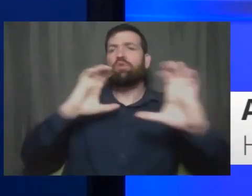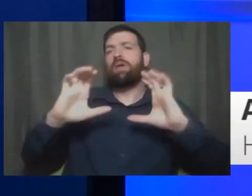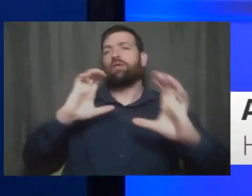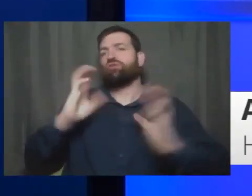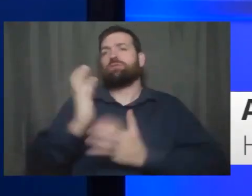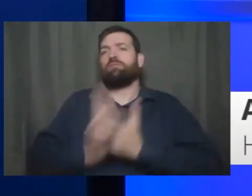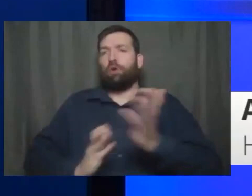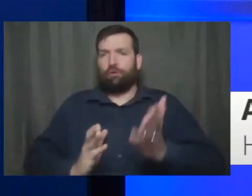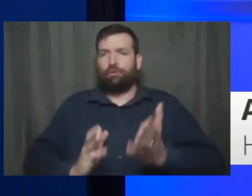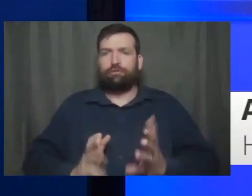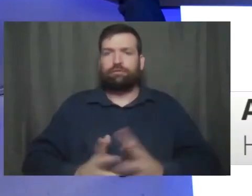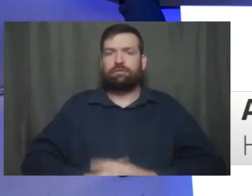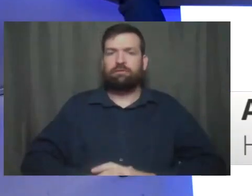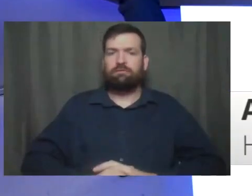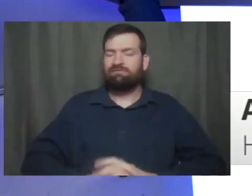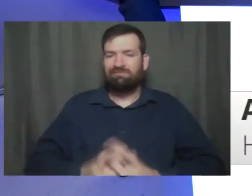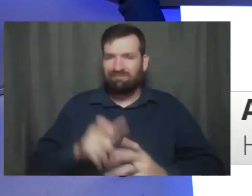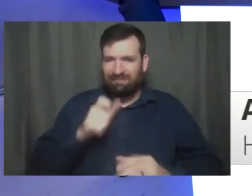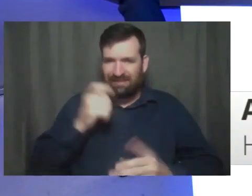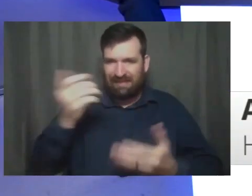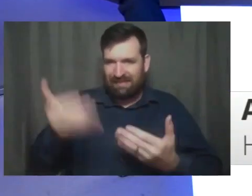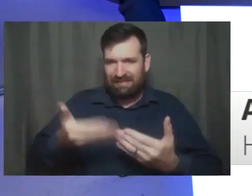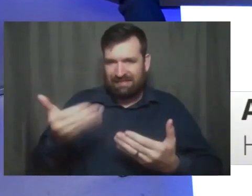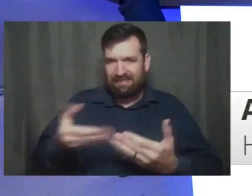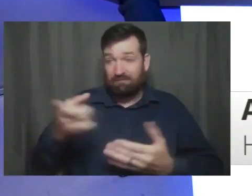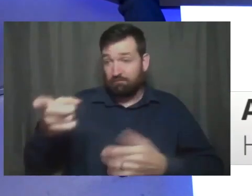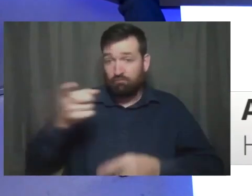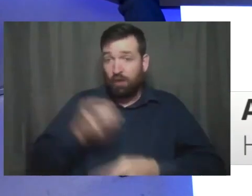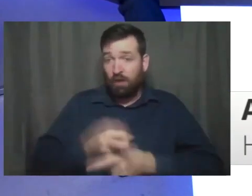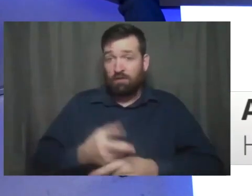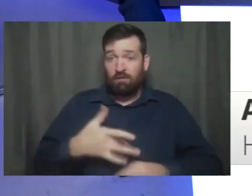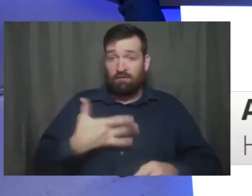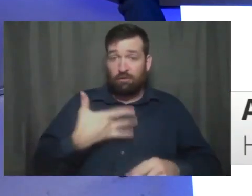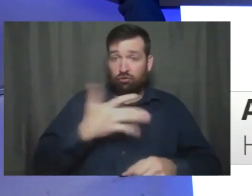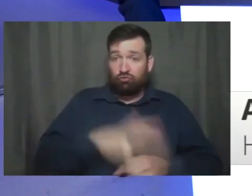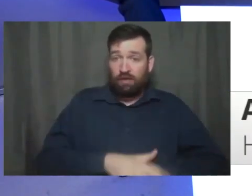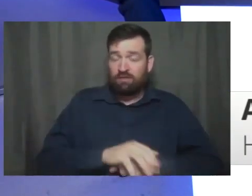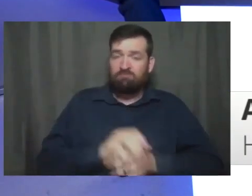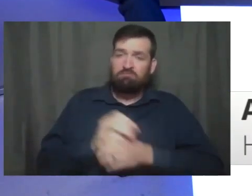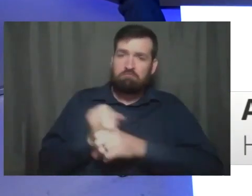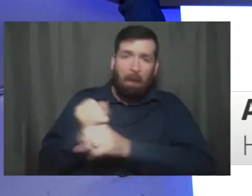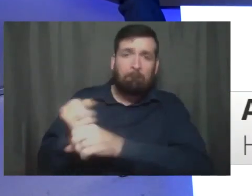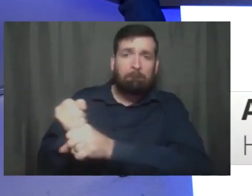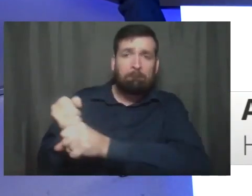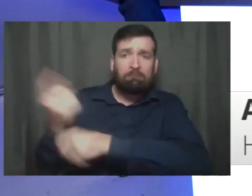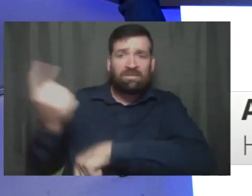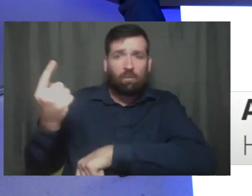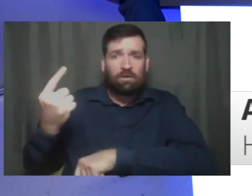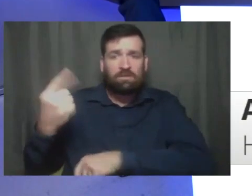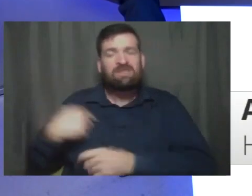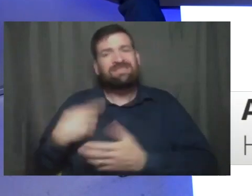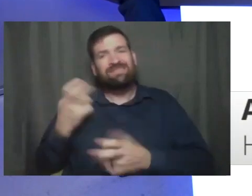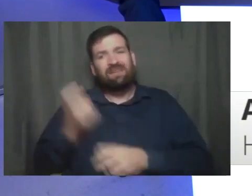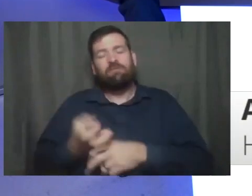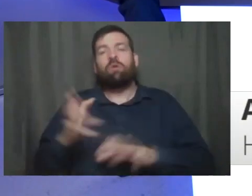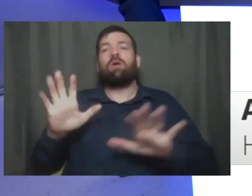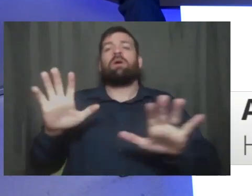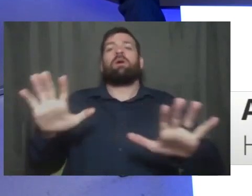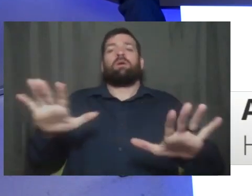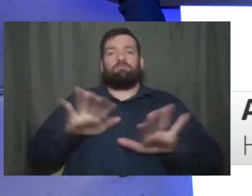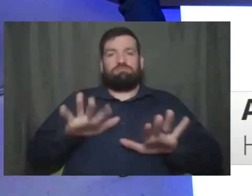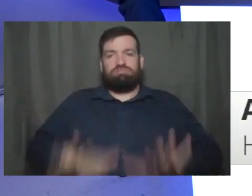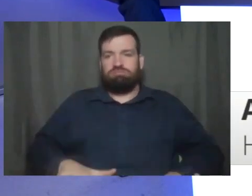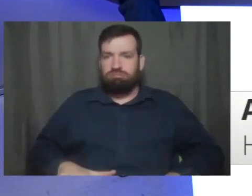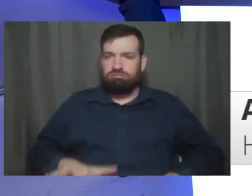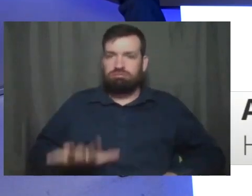of, because that's not always easy. I think you're right. You feel stressed, you snap at somebody. It's hard to kind of take a minute to say, hey, just give me a minute. This is what's